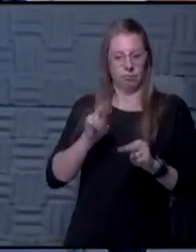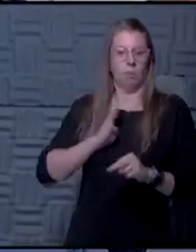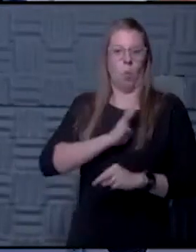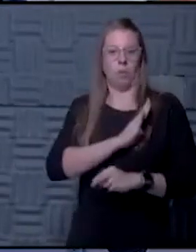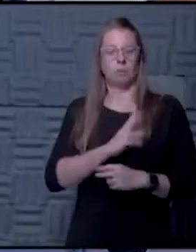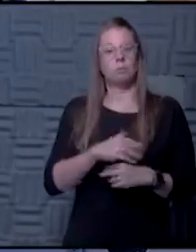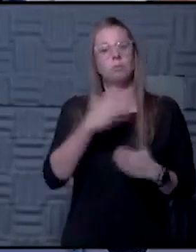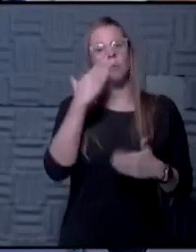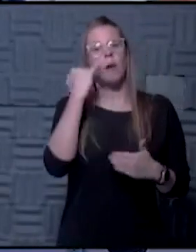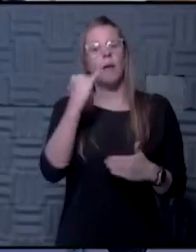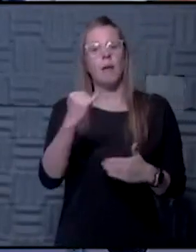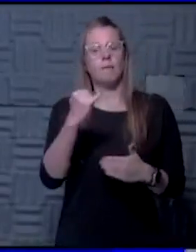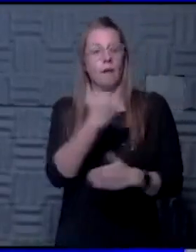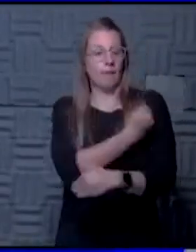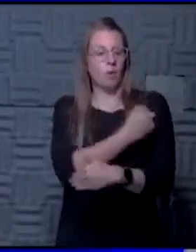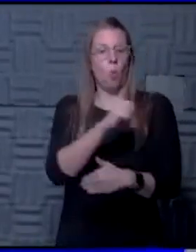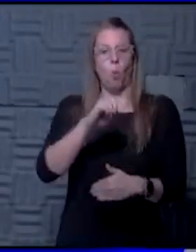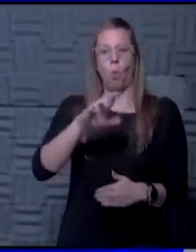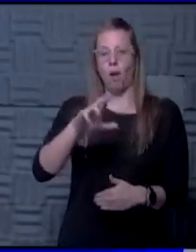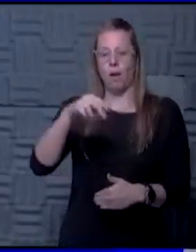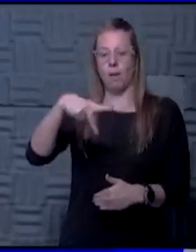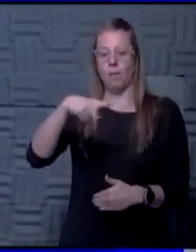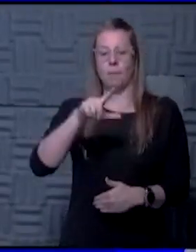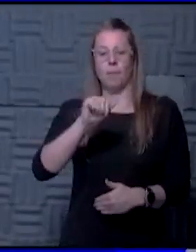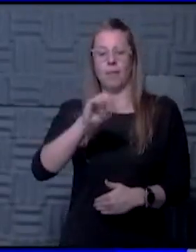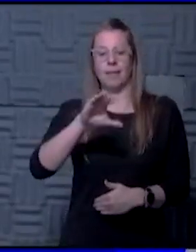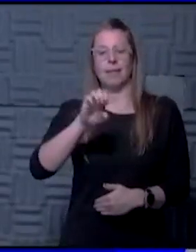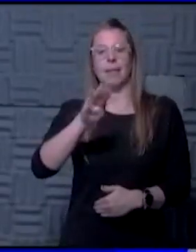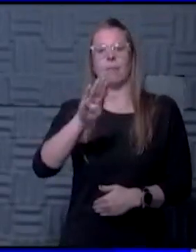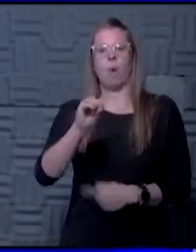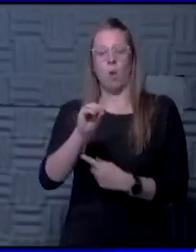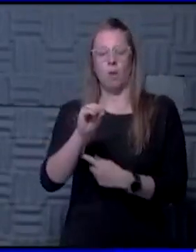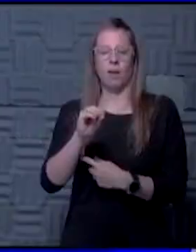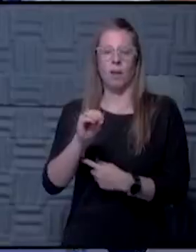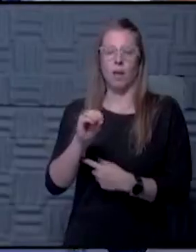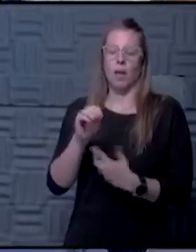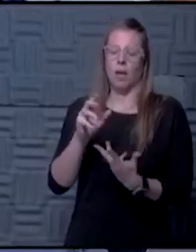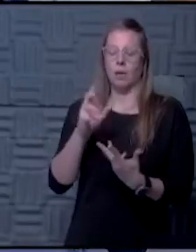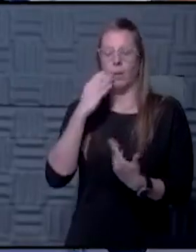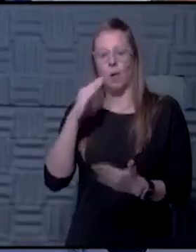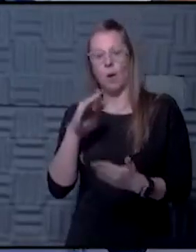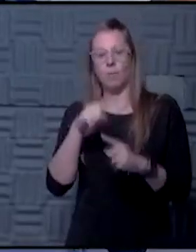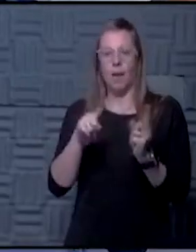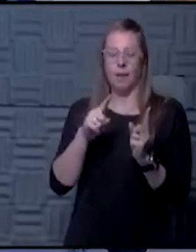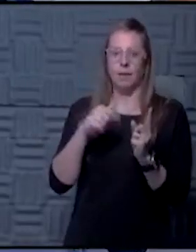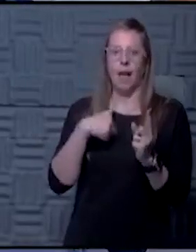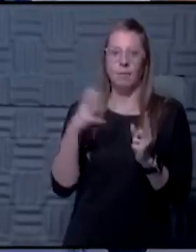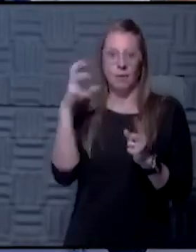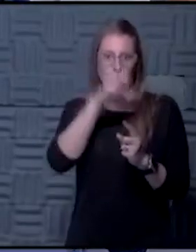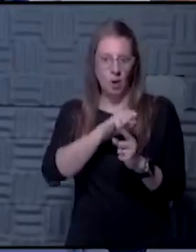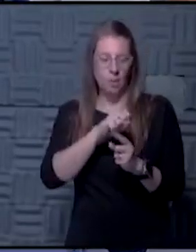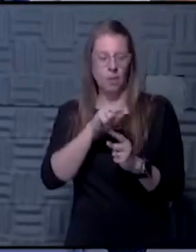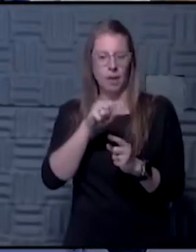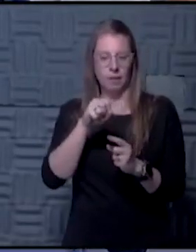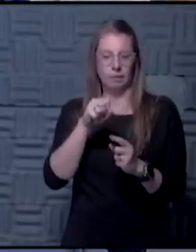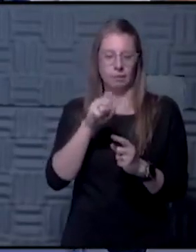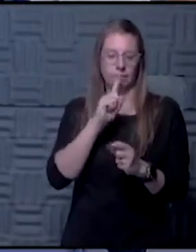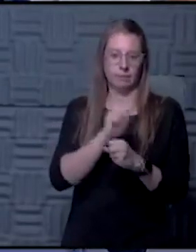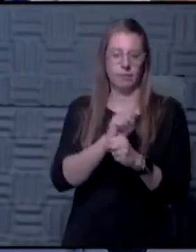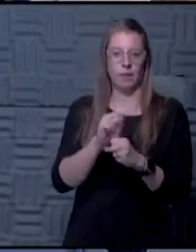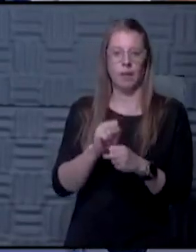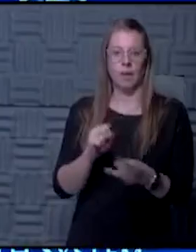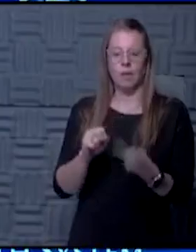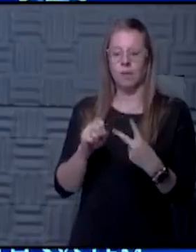was a vaccine or a placebo. We don't know, but I'm going to bet it was a, That's just one thing to throw out there as well. Yeah. Loretta has two really